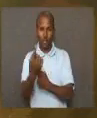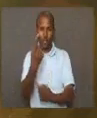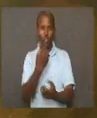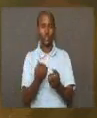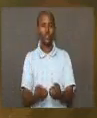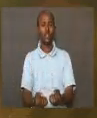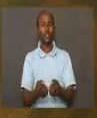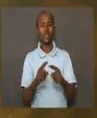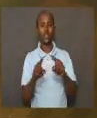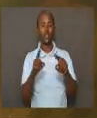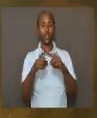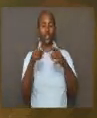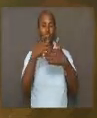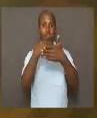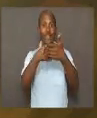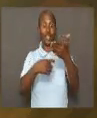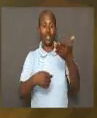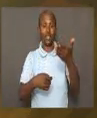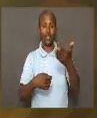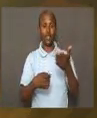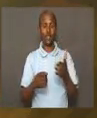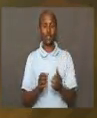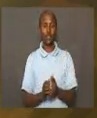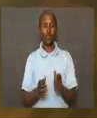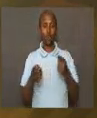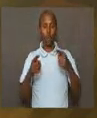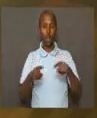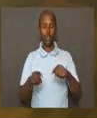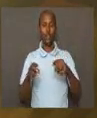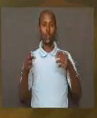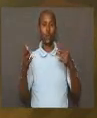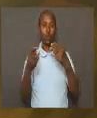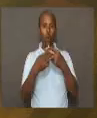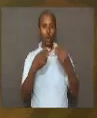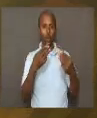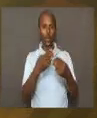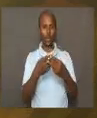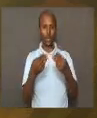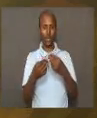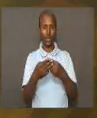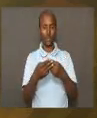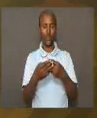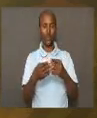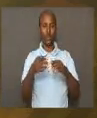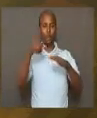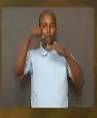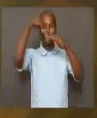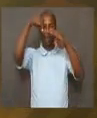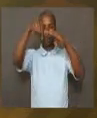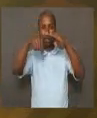several results that may occur when calculating the